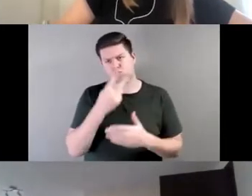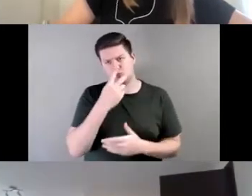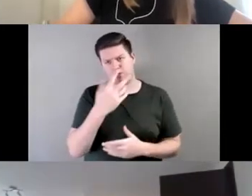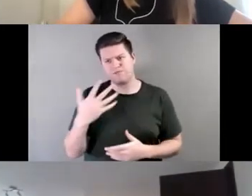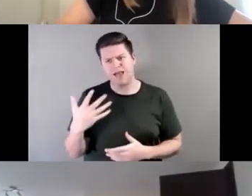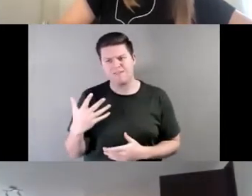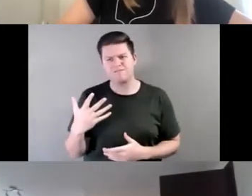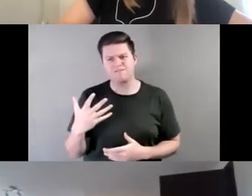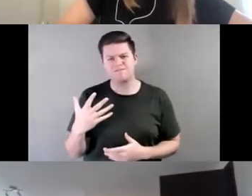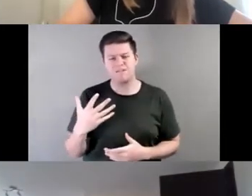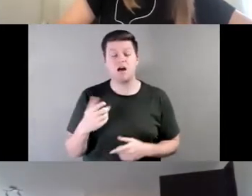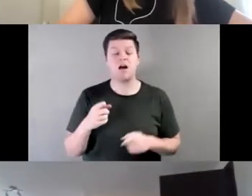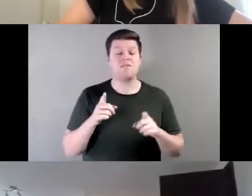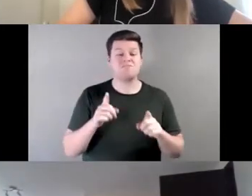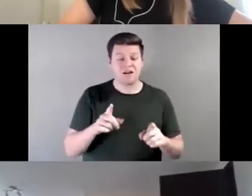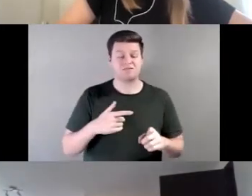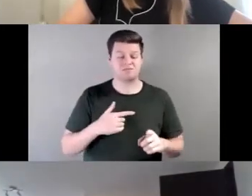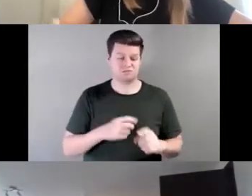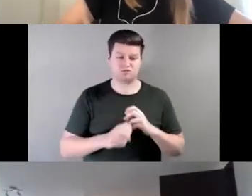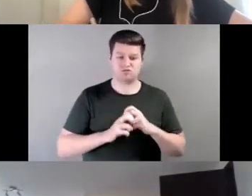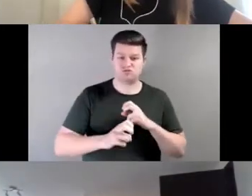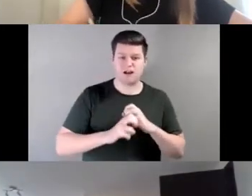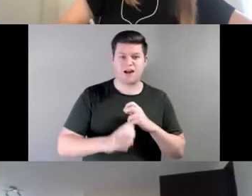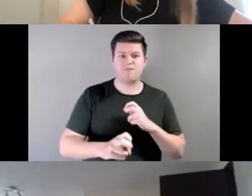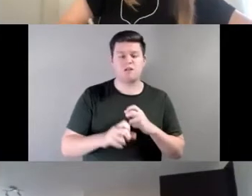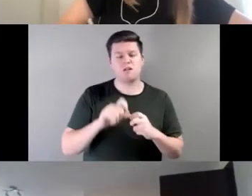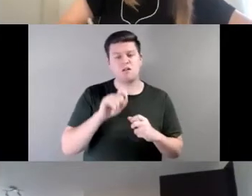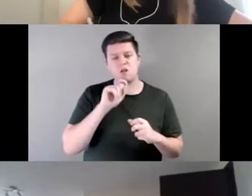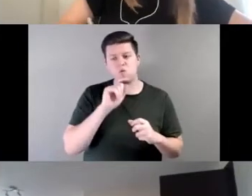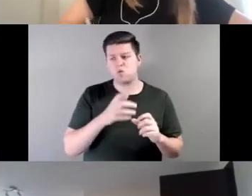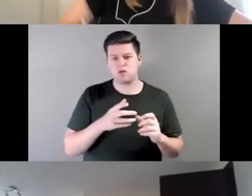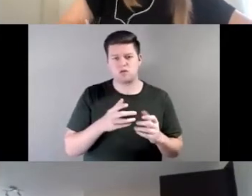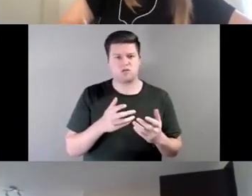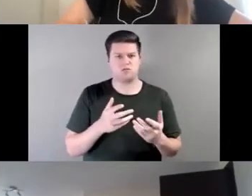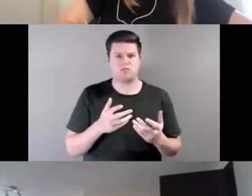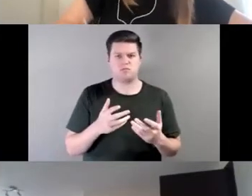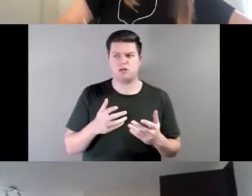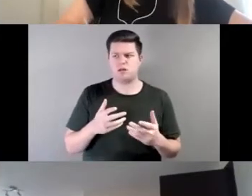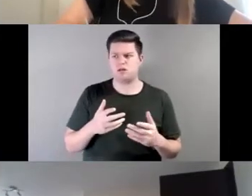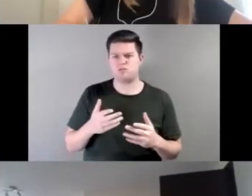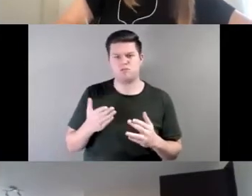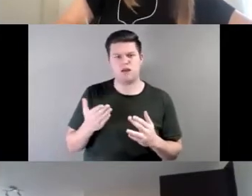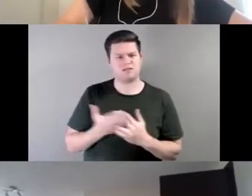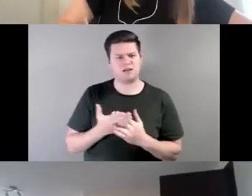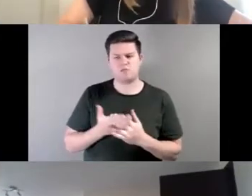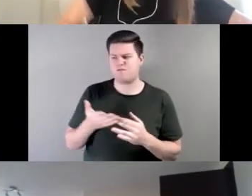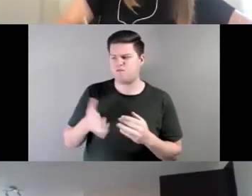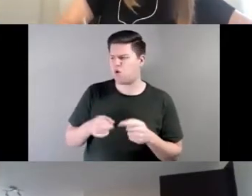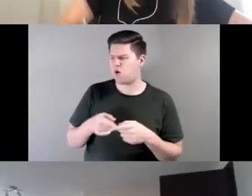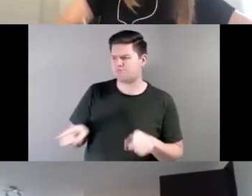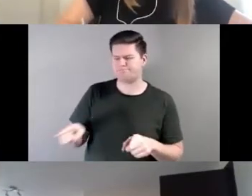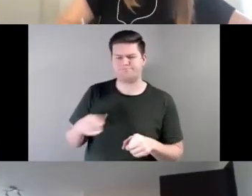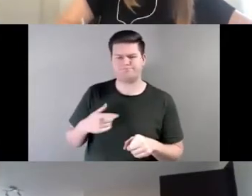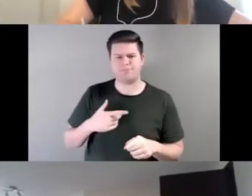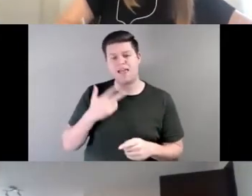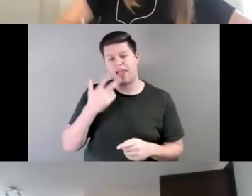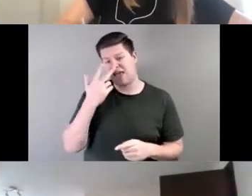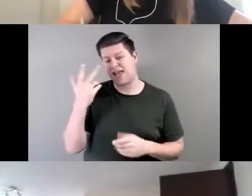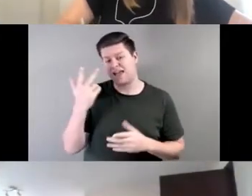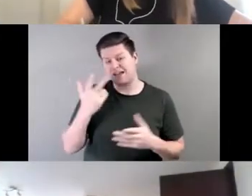but the travel concession applies to those aged up to age 18 inclusive,